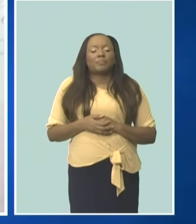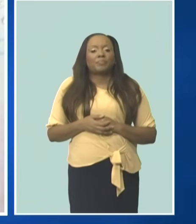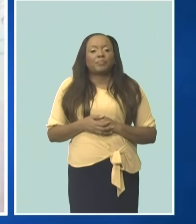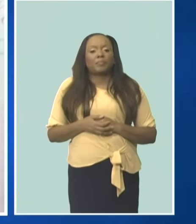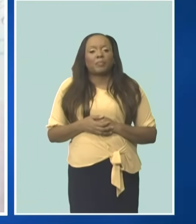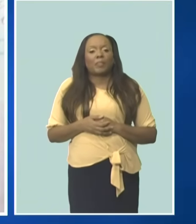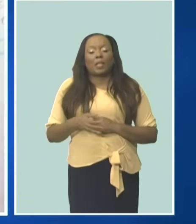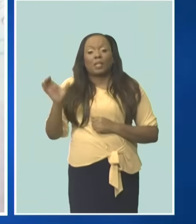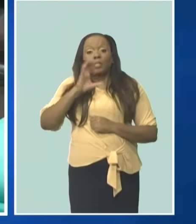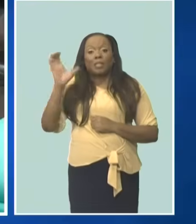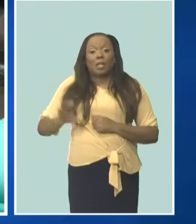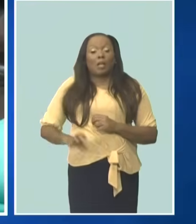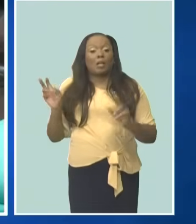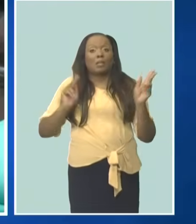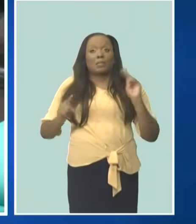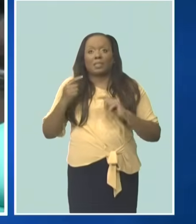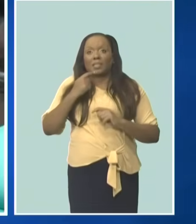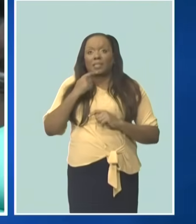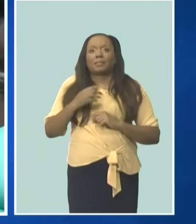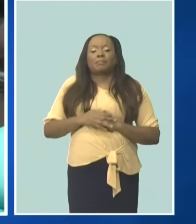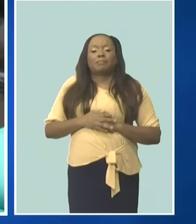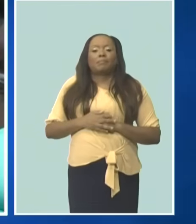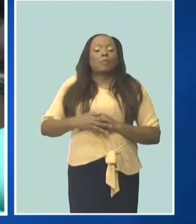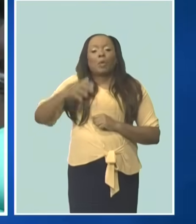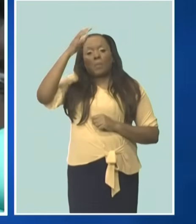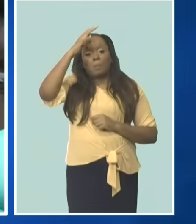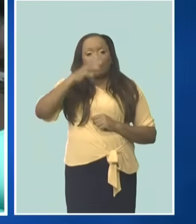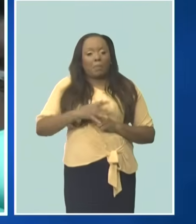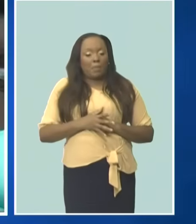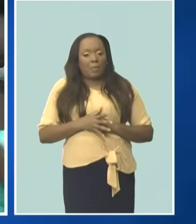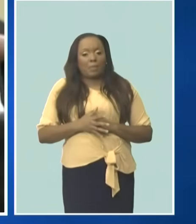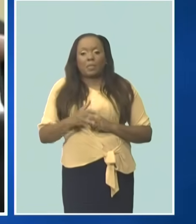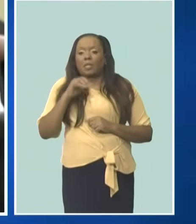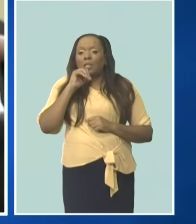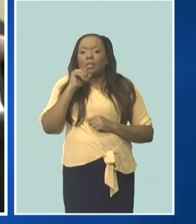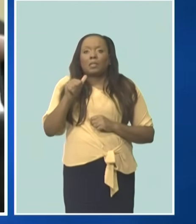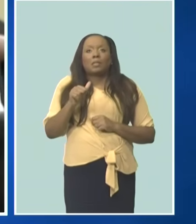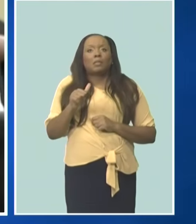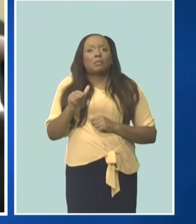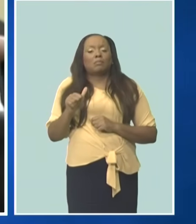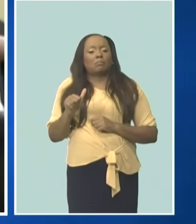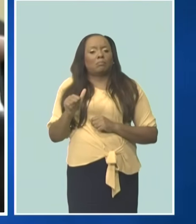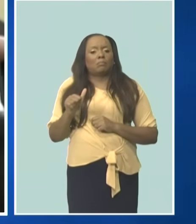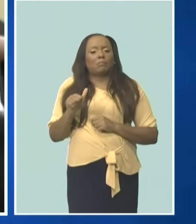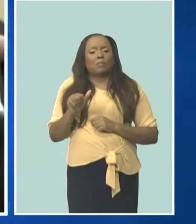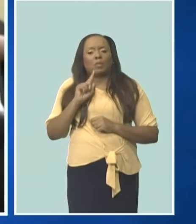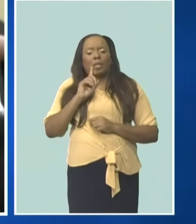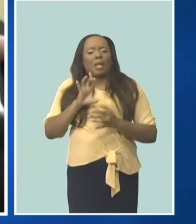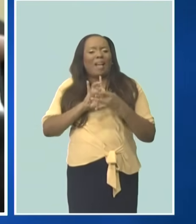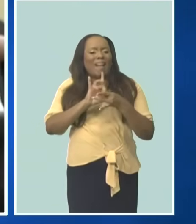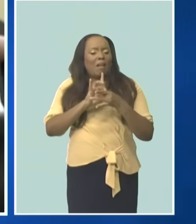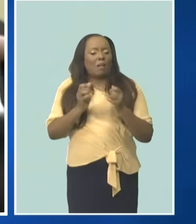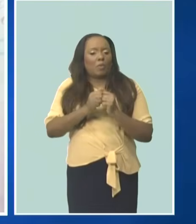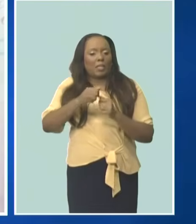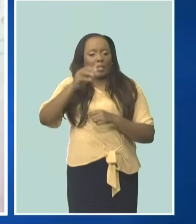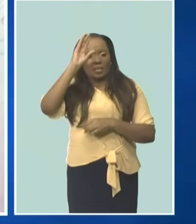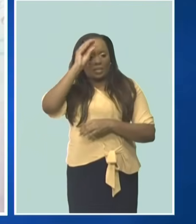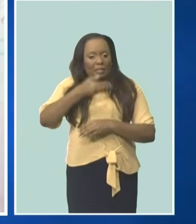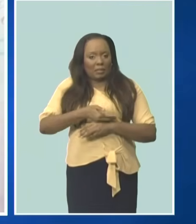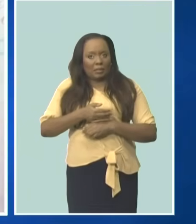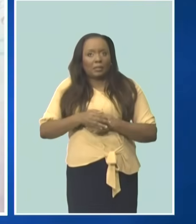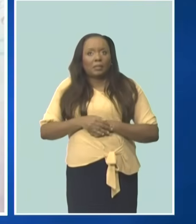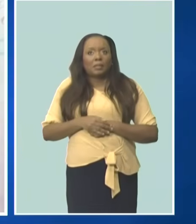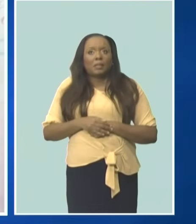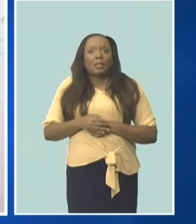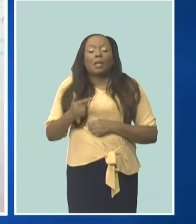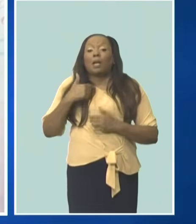is that just like in Barbados, the men are not present in the lives of their sons. And so the first point I want to make is to the men and